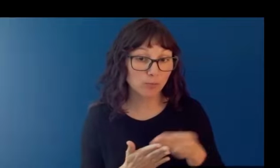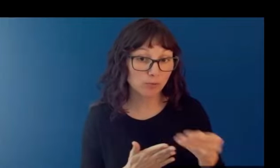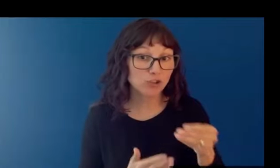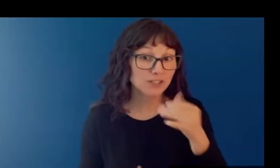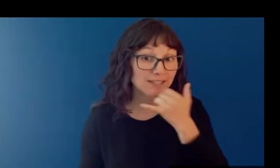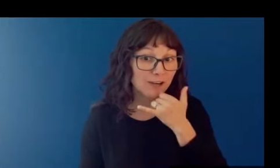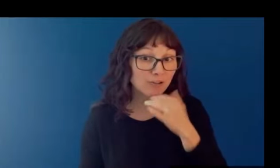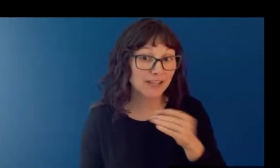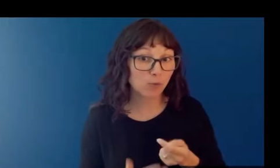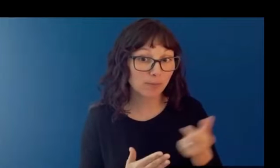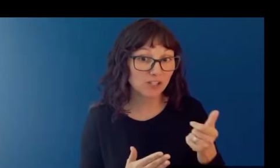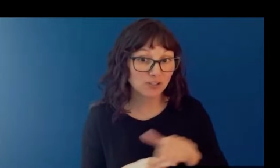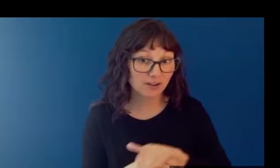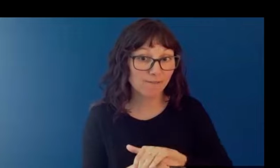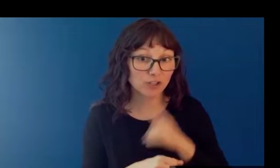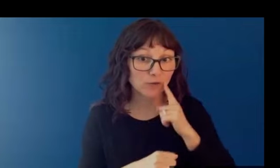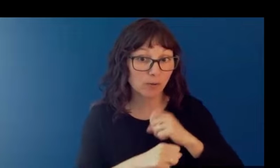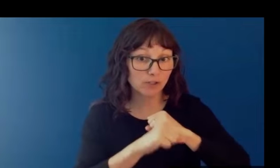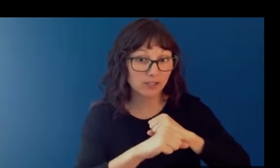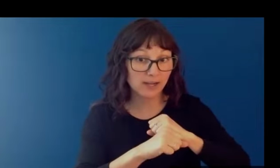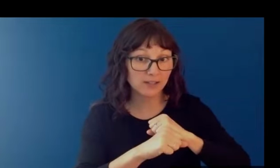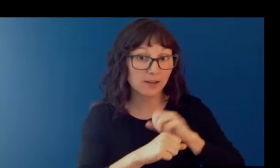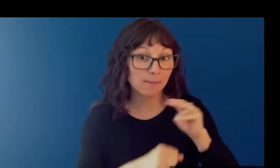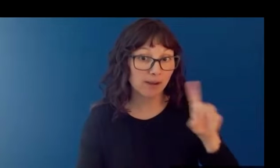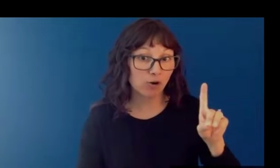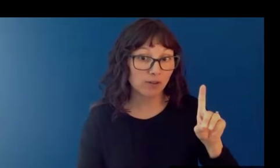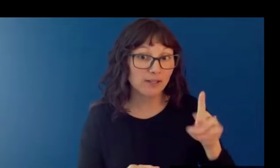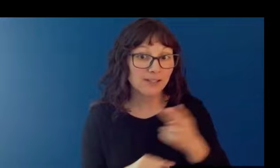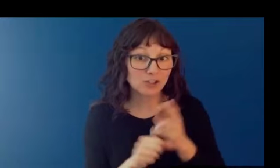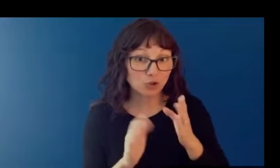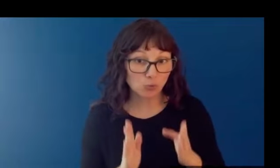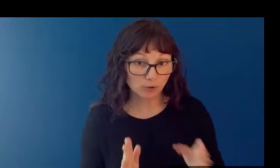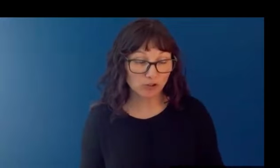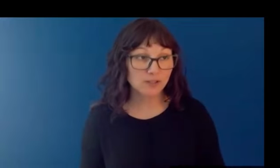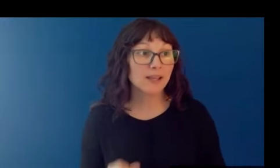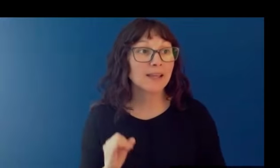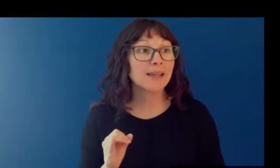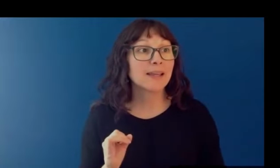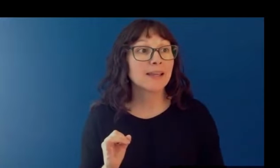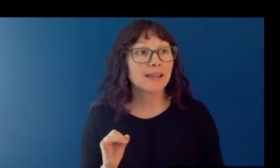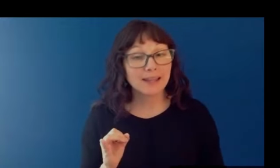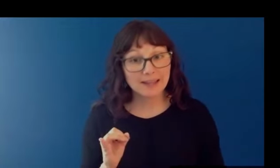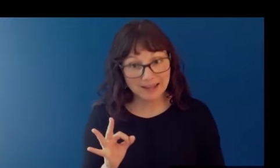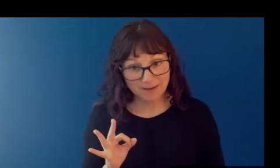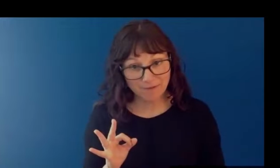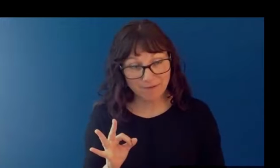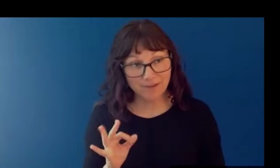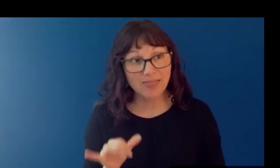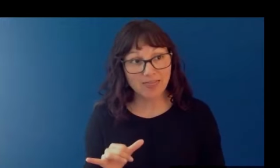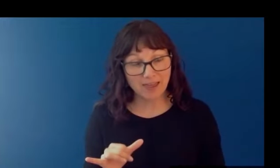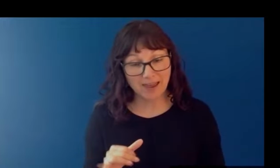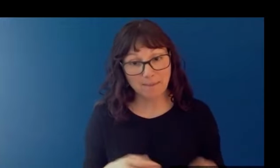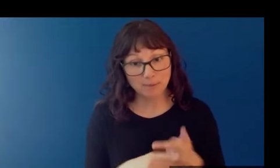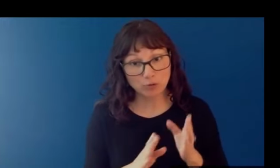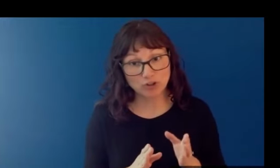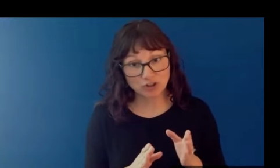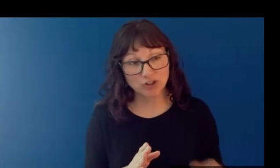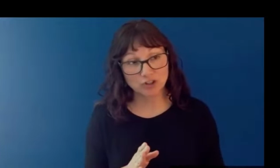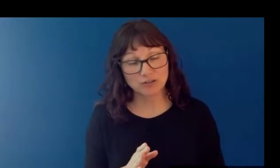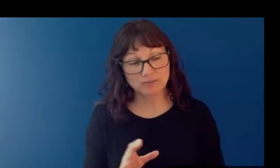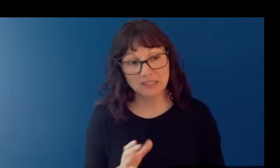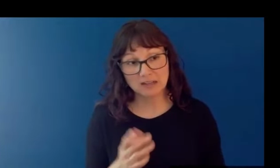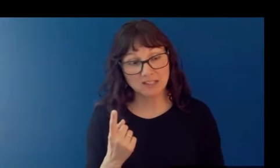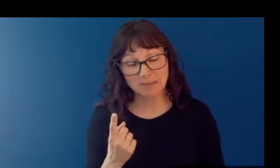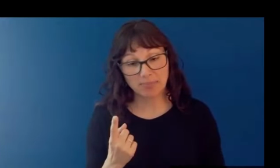and omissions coverage to protect Maryland consumers if that insurance producer does